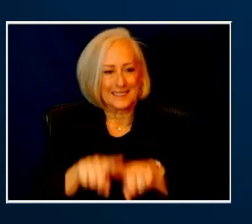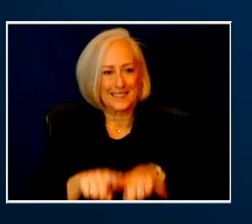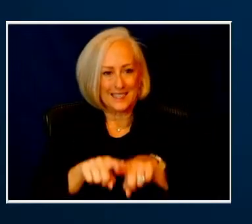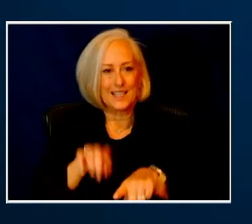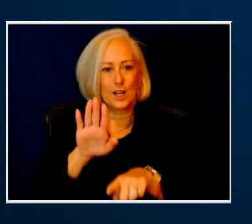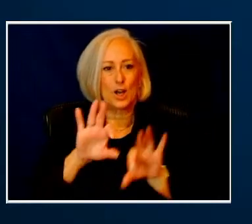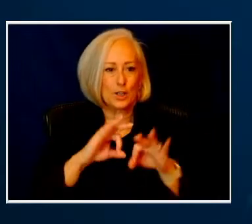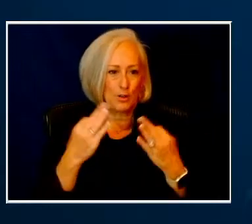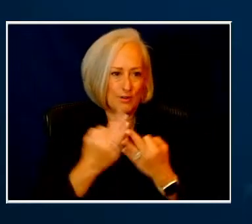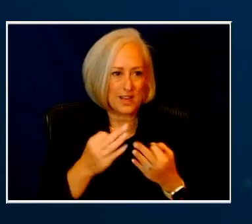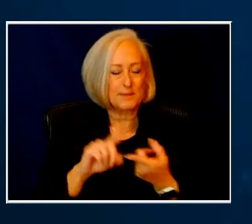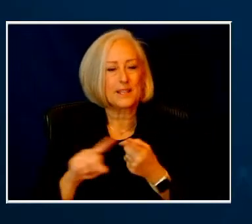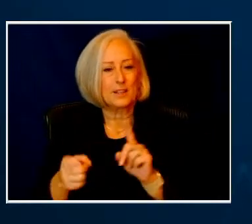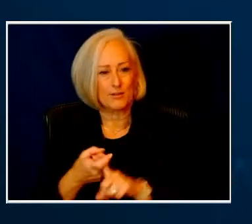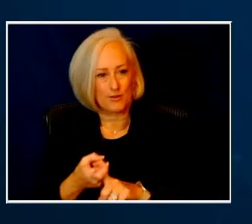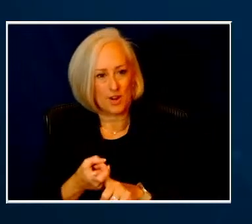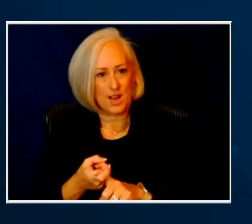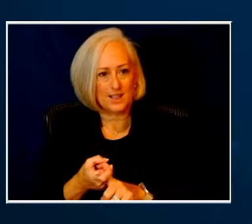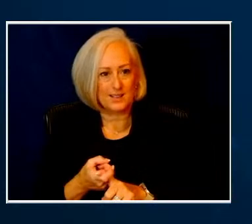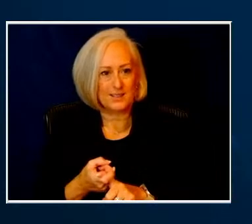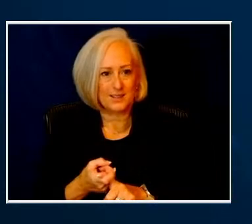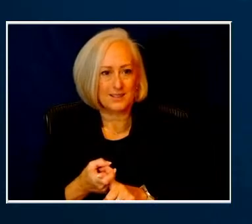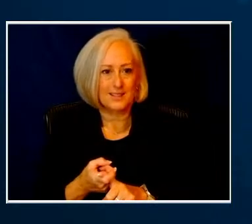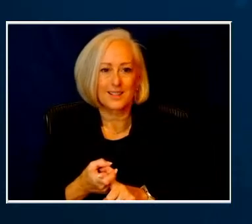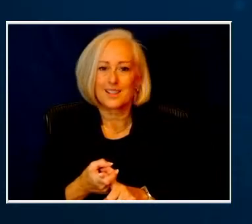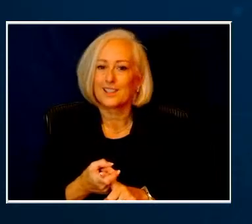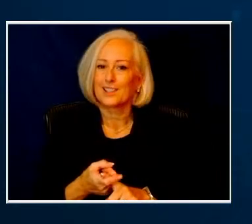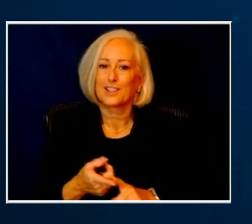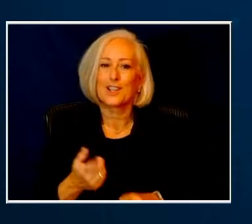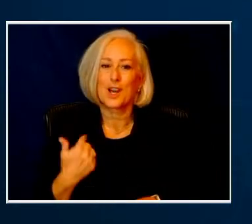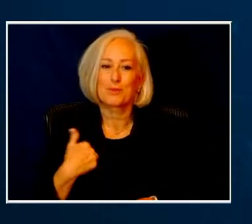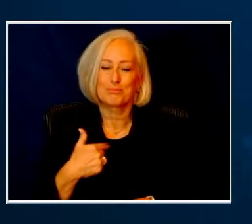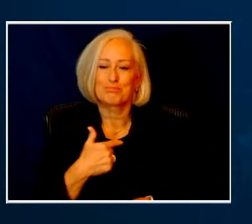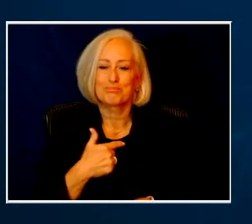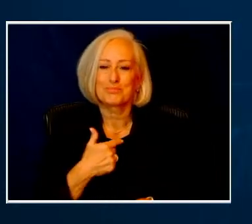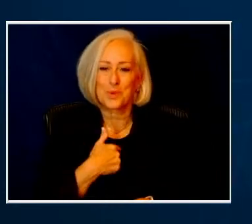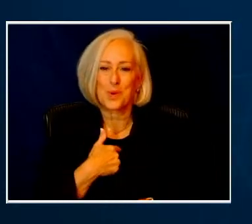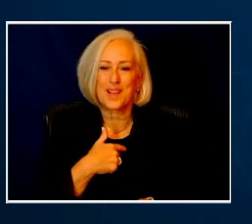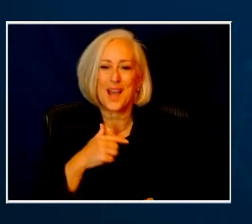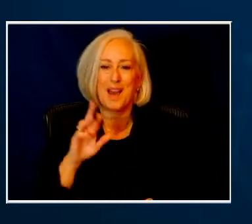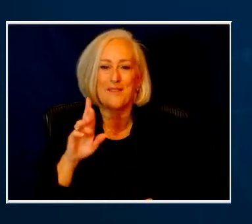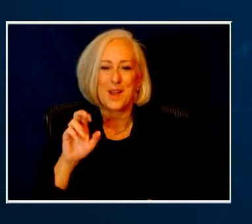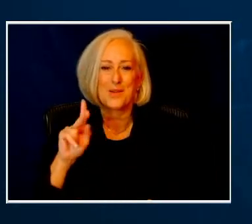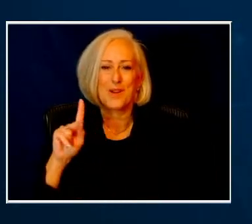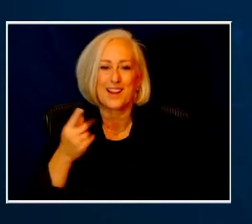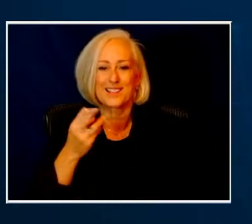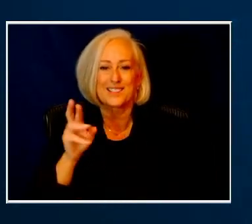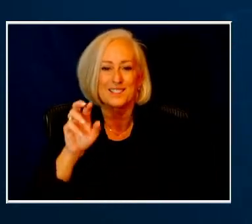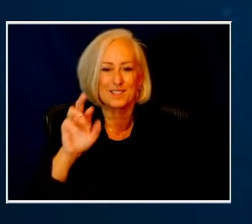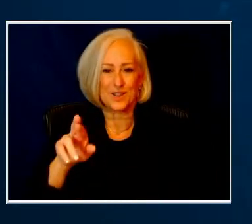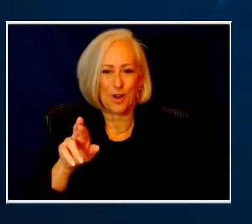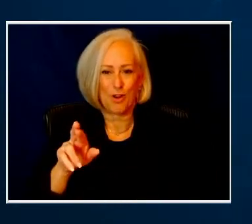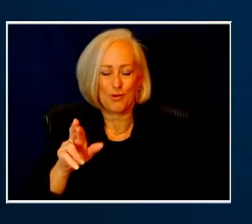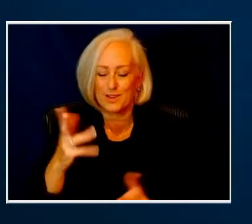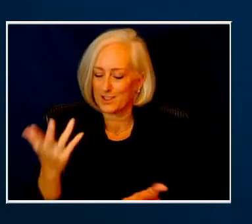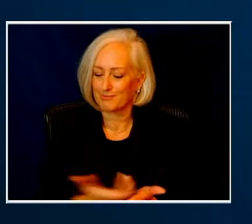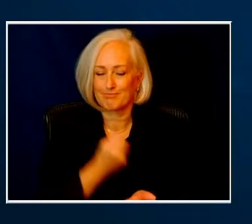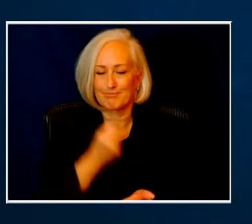and your friends. We call Kolbie our rock star, and we kind of just took that and ran with it.